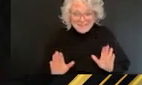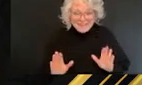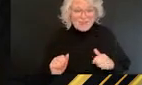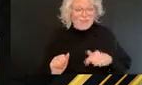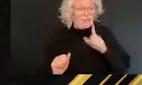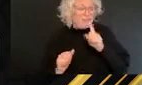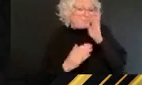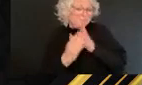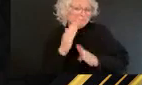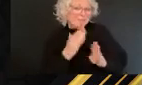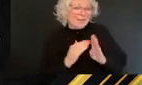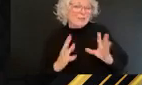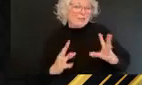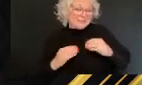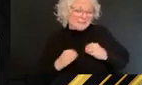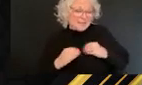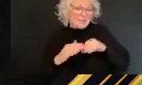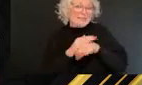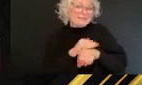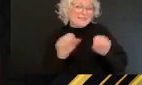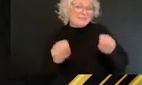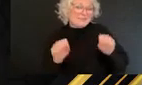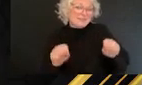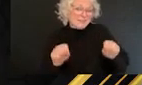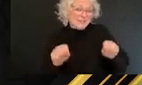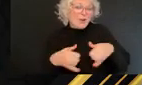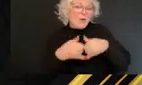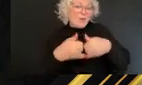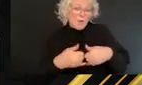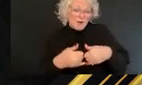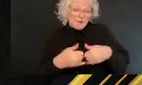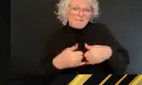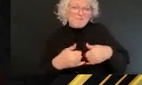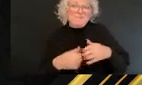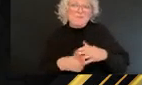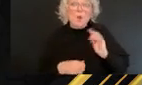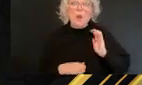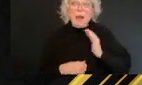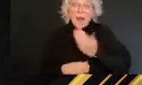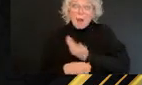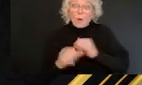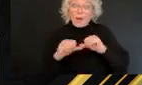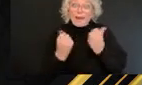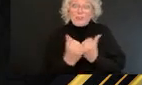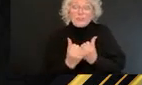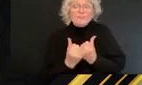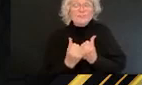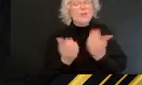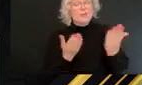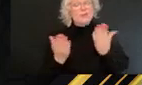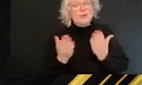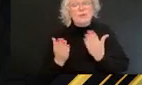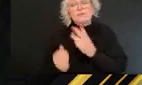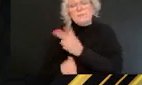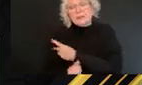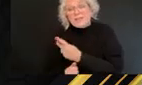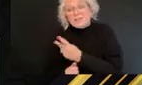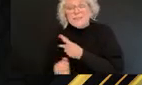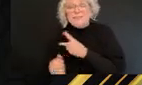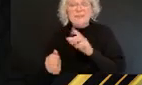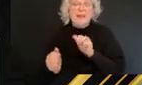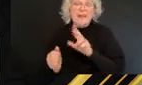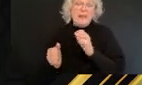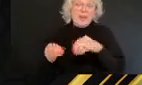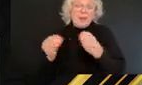able to accept this year's Accessibility Award on behalf of Wonderman Thompson. We're an agency dedicated to serving patients,